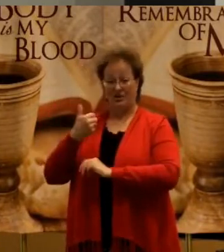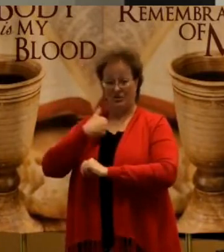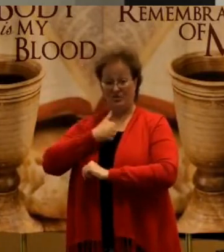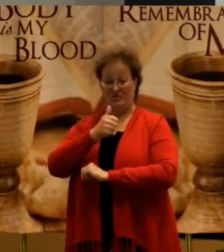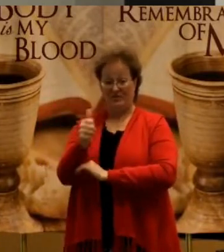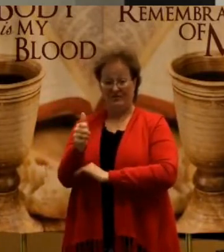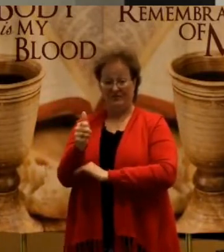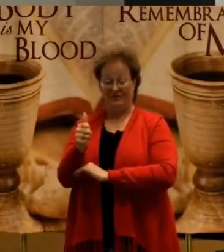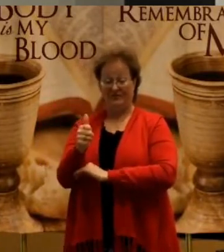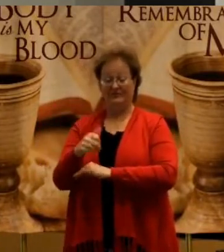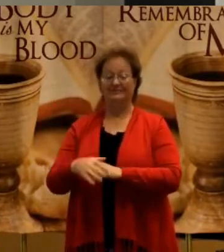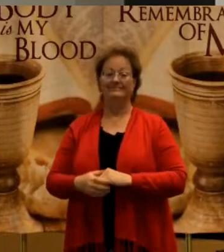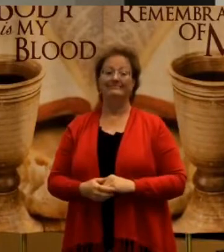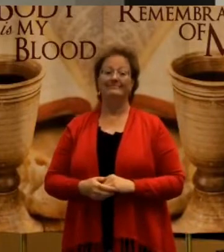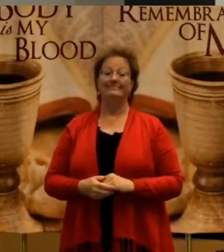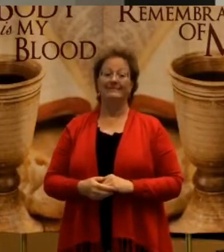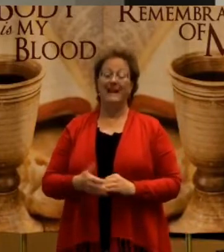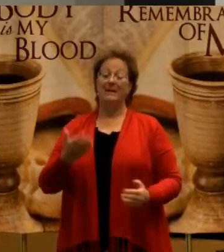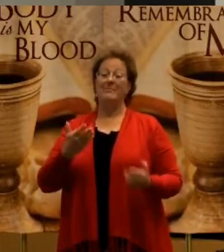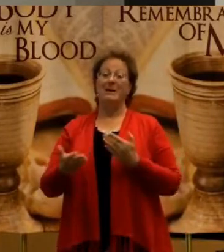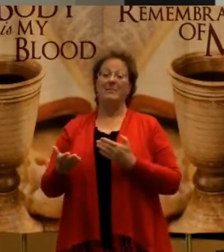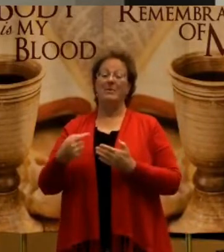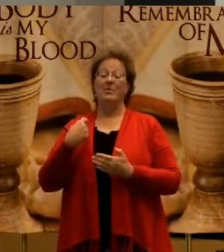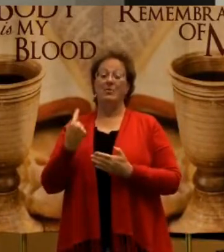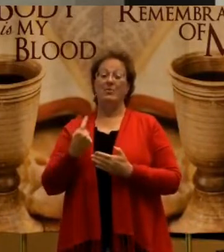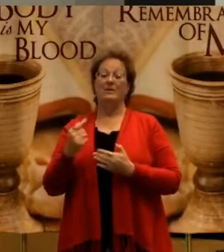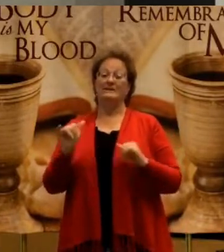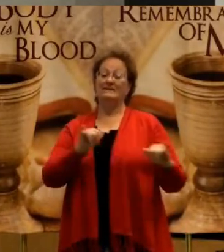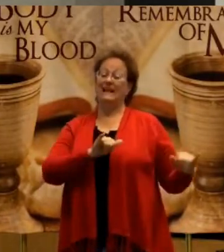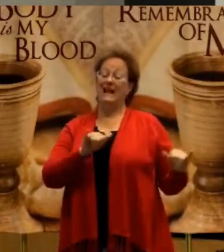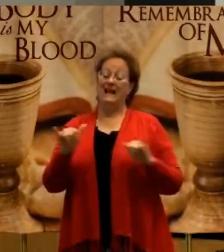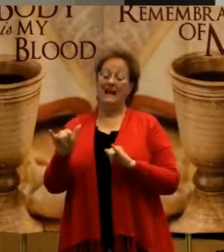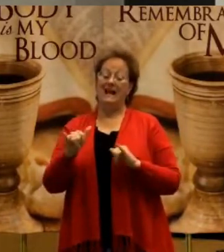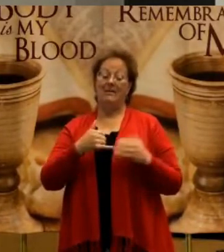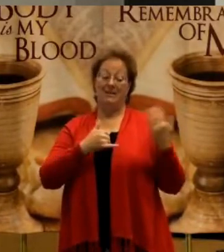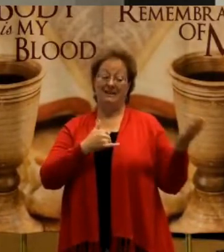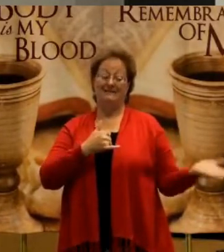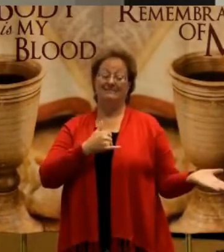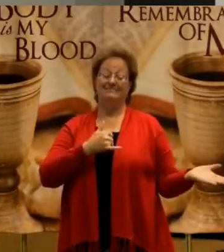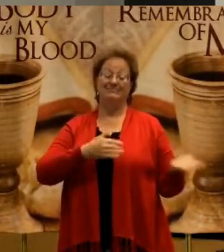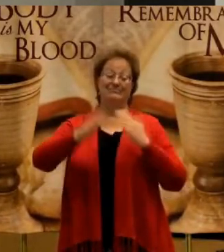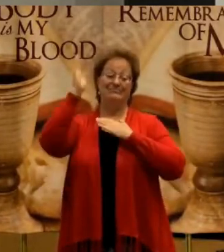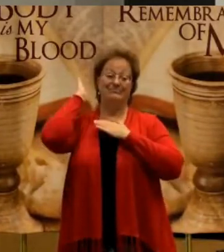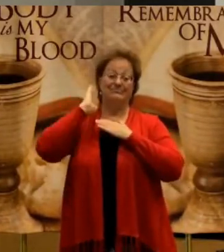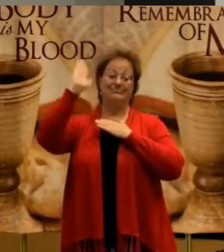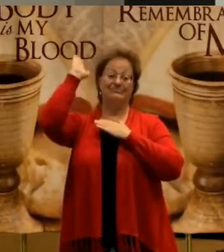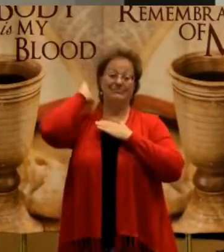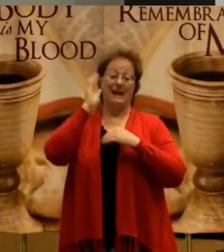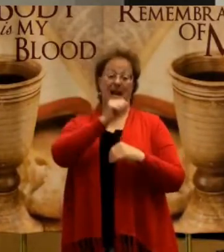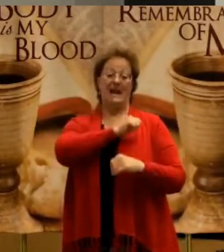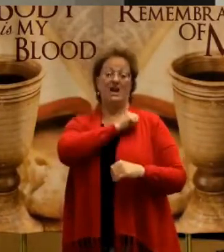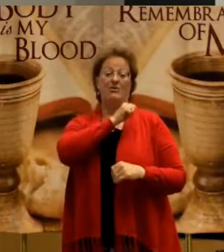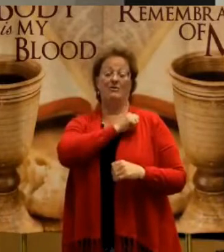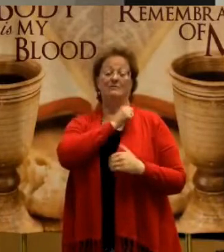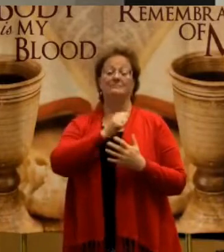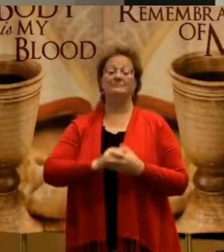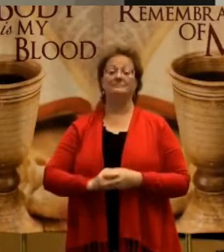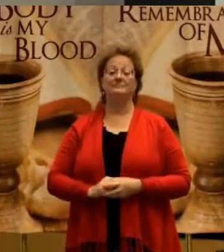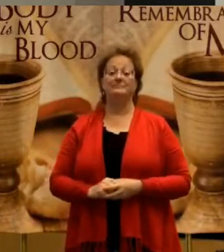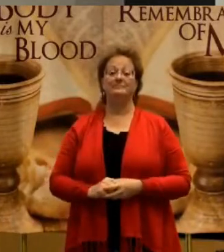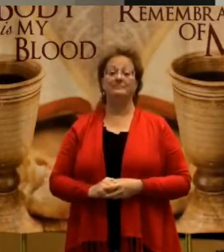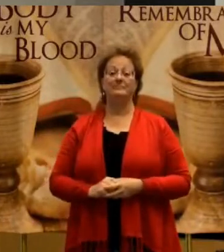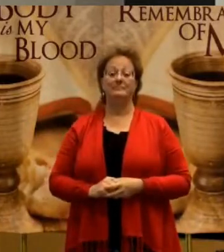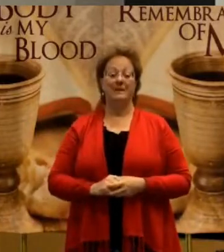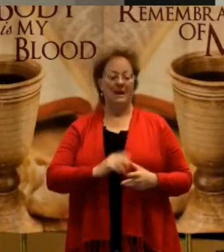ourselves, we're more like Aaron than we care to admit. Well, when the Israelites saw the golden calf Aaron had made, they